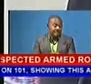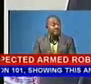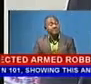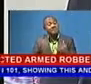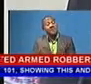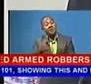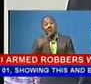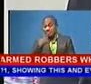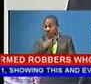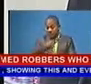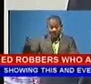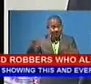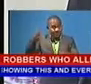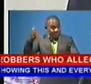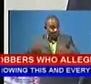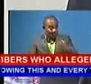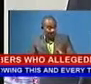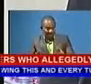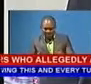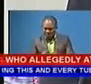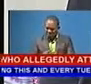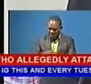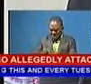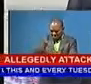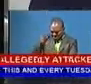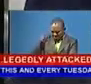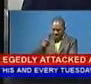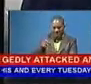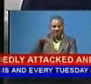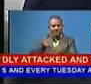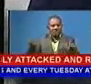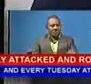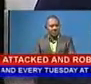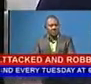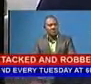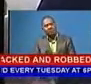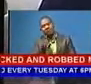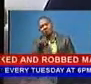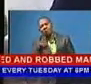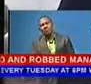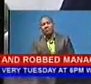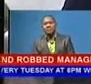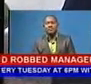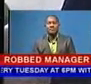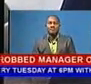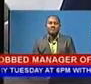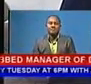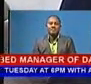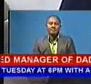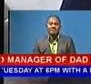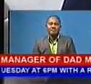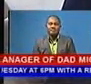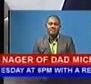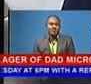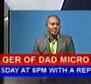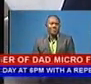Now, can you tell the court the specific polling stations relating to the 11? Well, we already answered